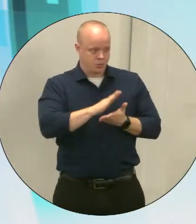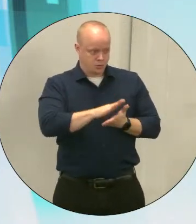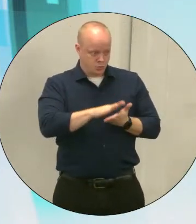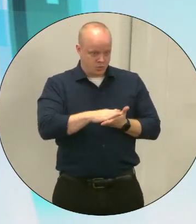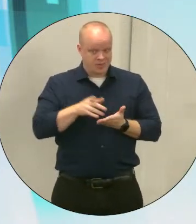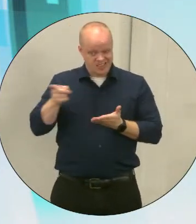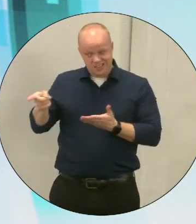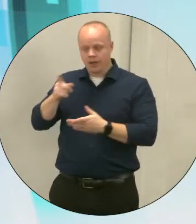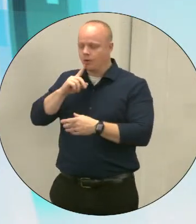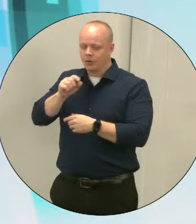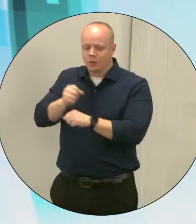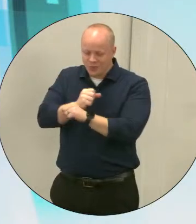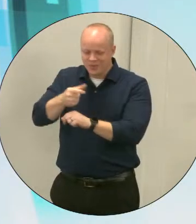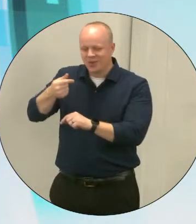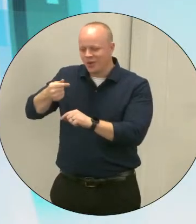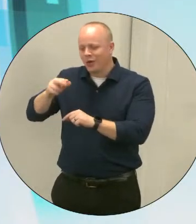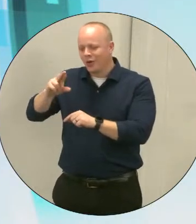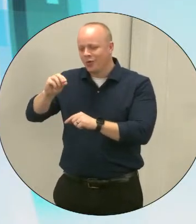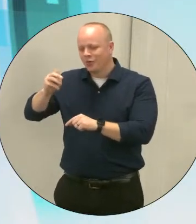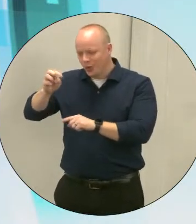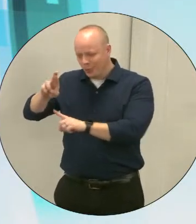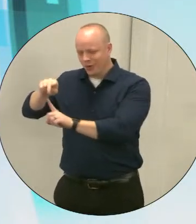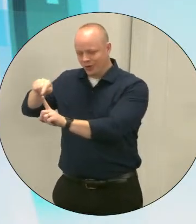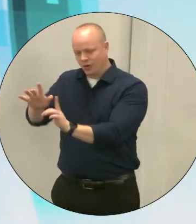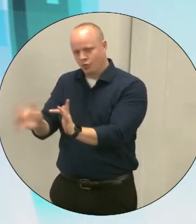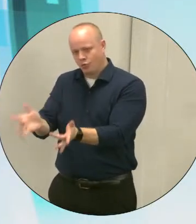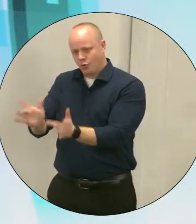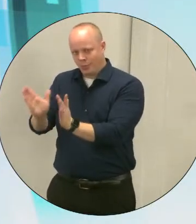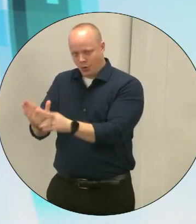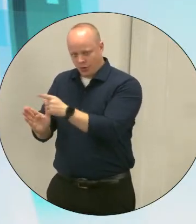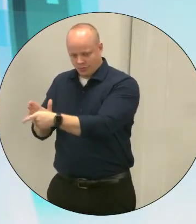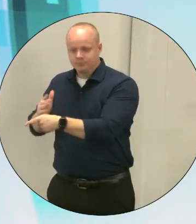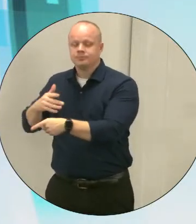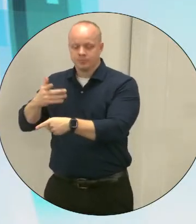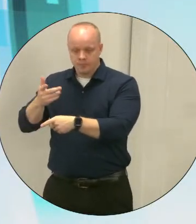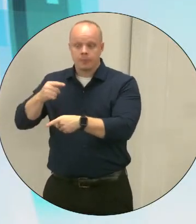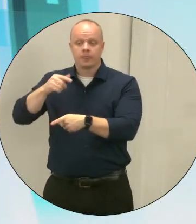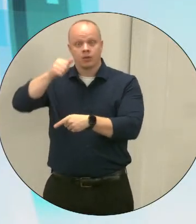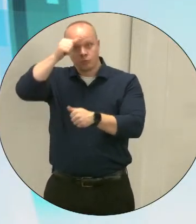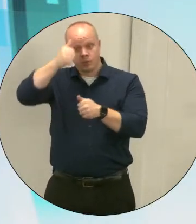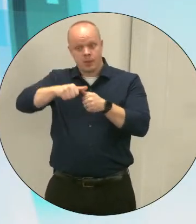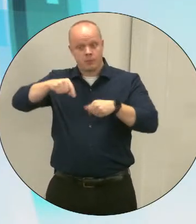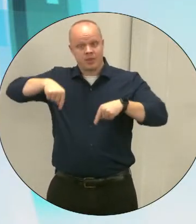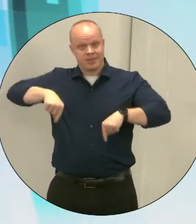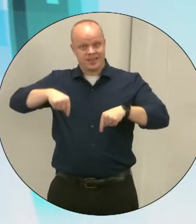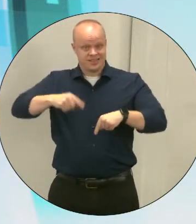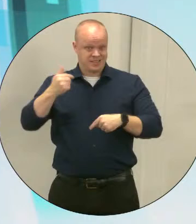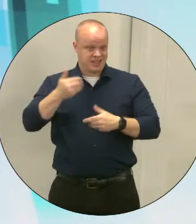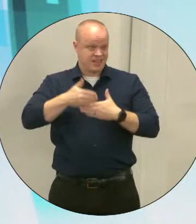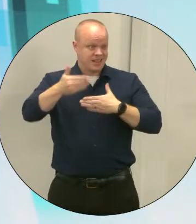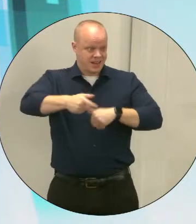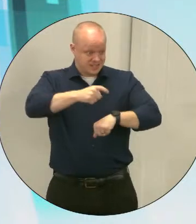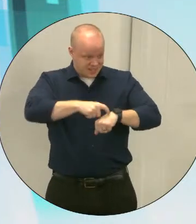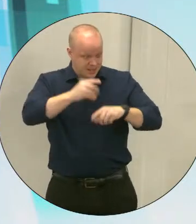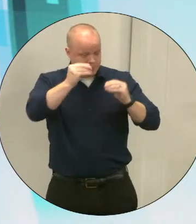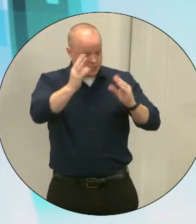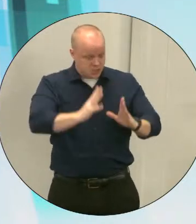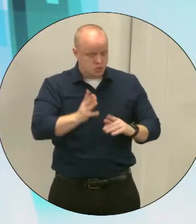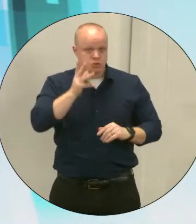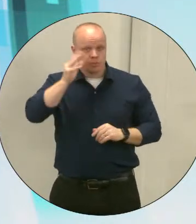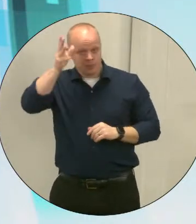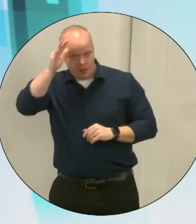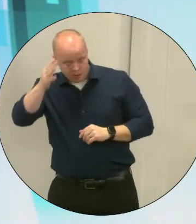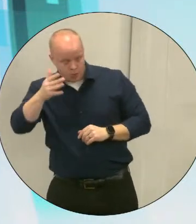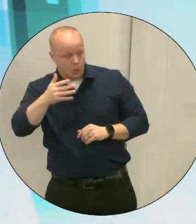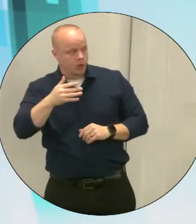actual groomer and pedophile in CCSD looks like. Please remember this the next time a teacher or parent or your fellow board